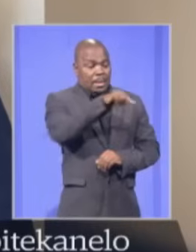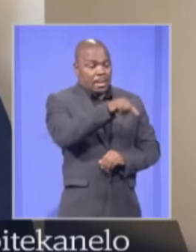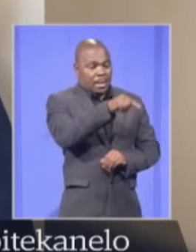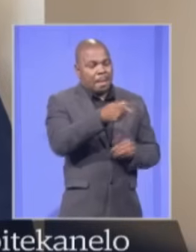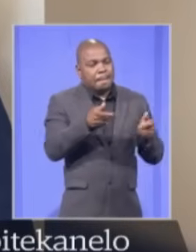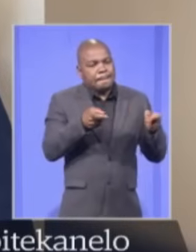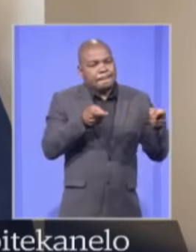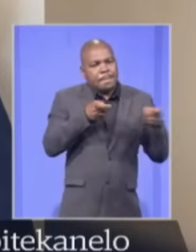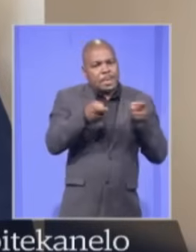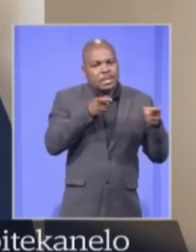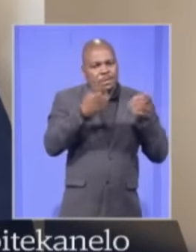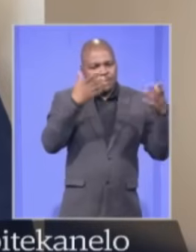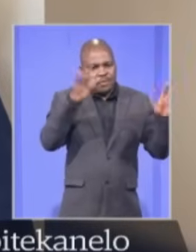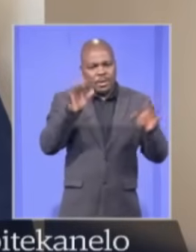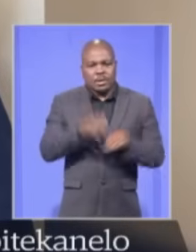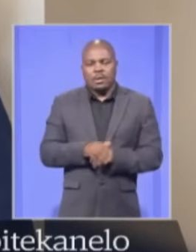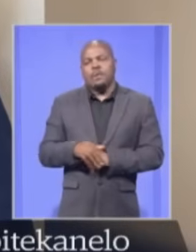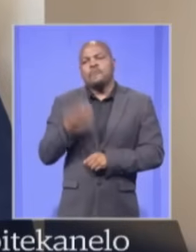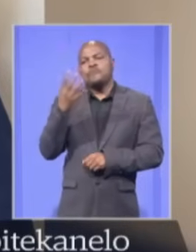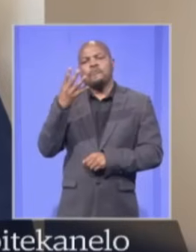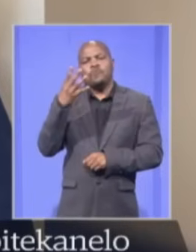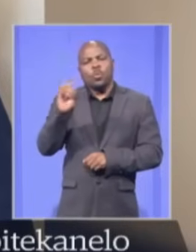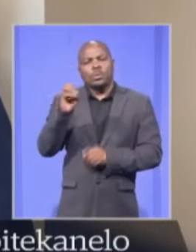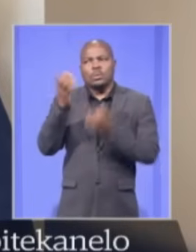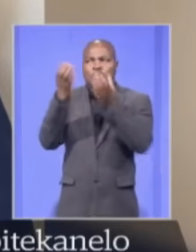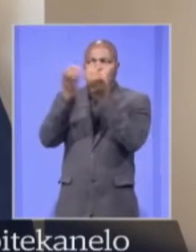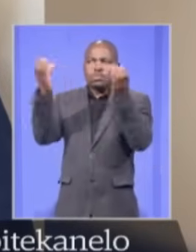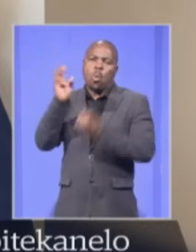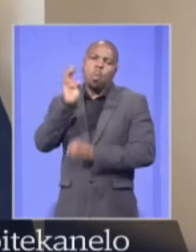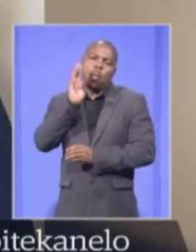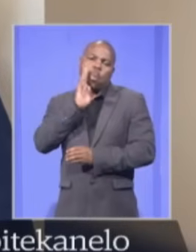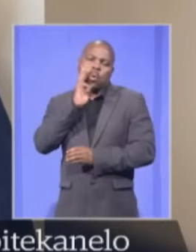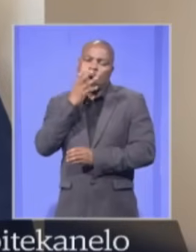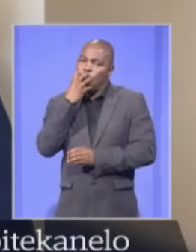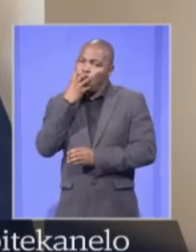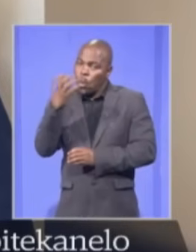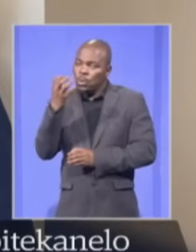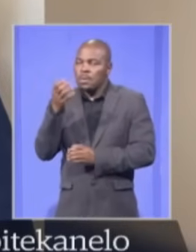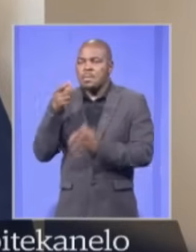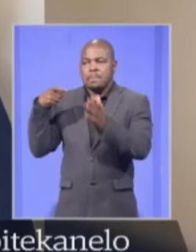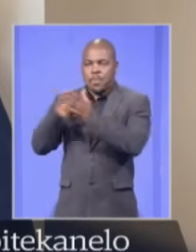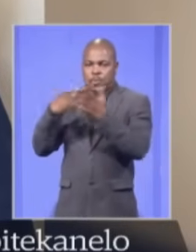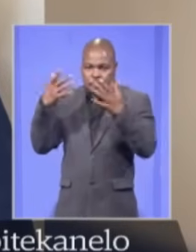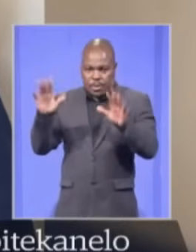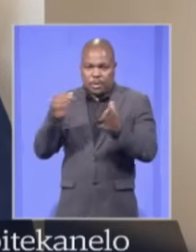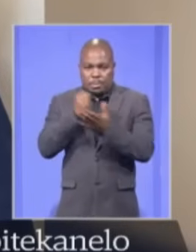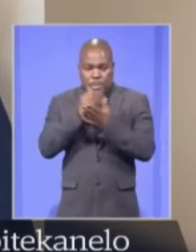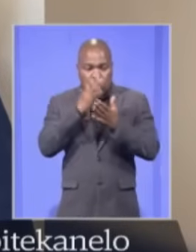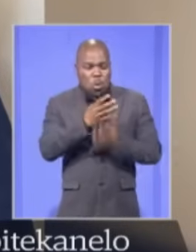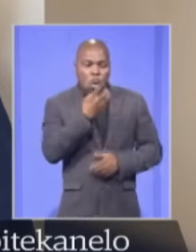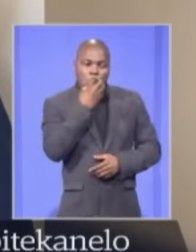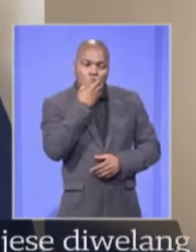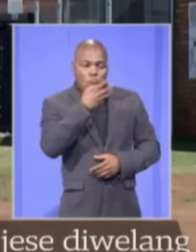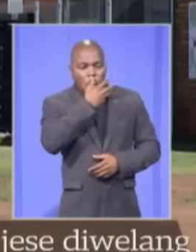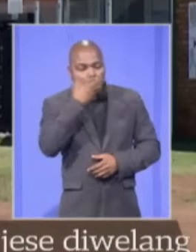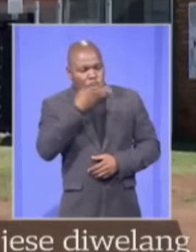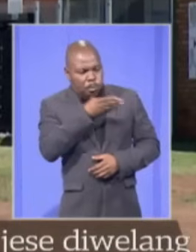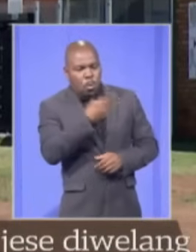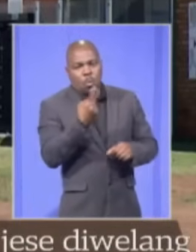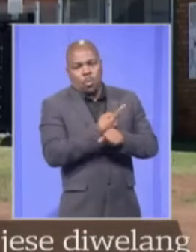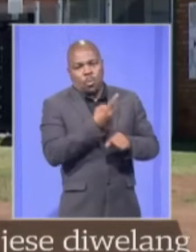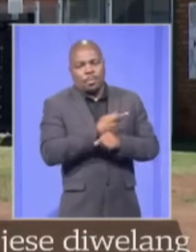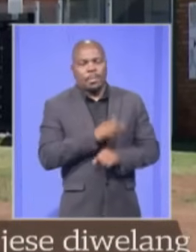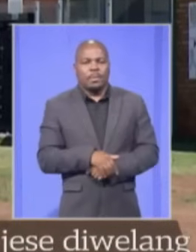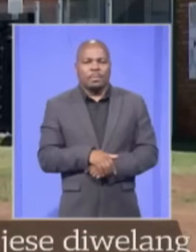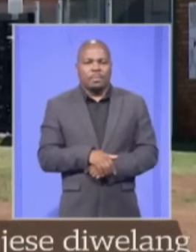facility has procured 40 geysers to ensure that the facility has always warm water available. Bookelo